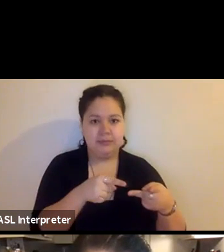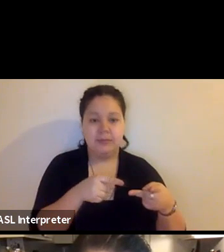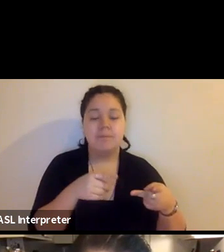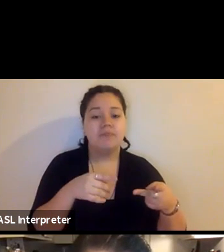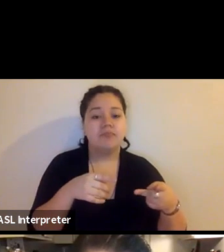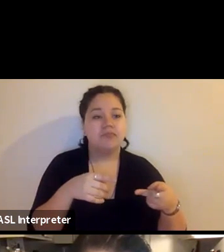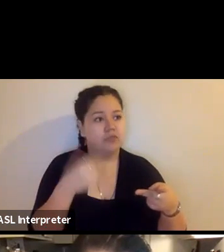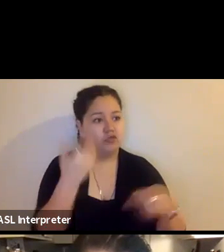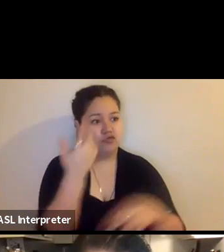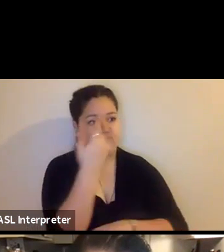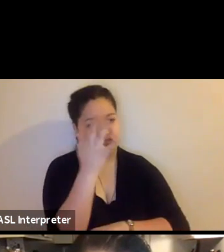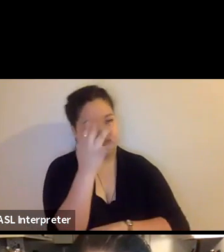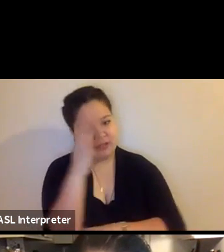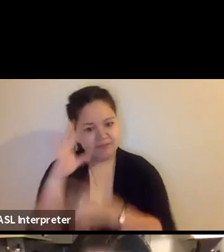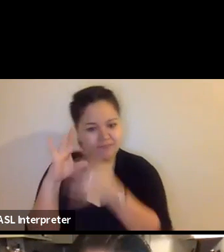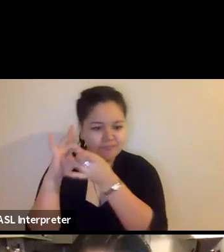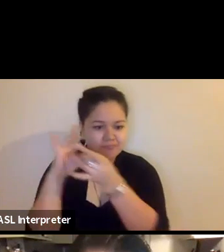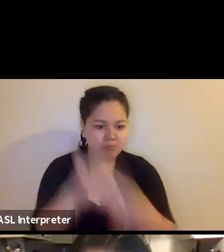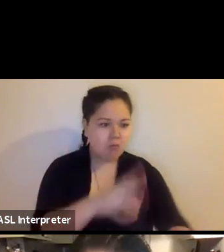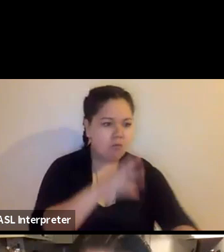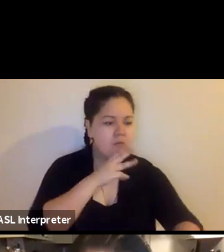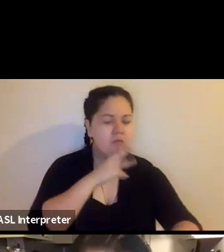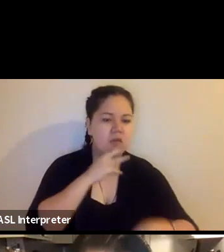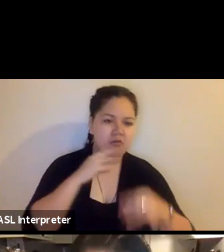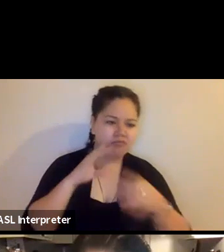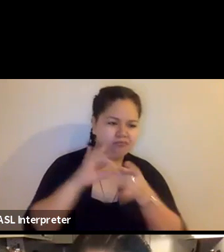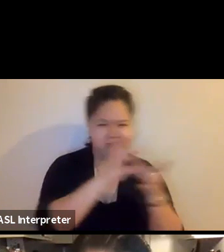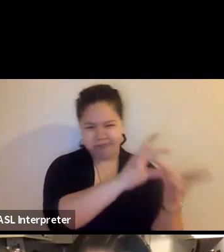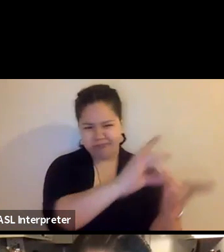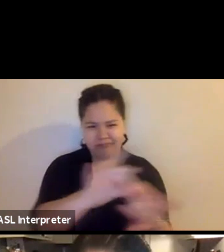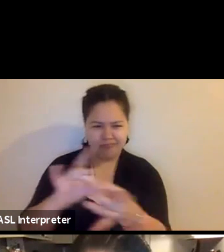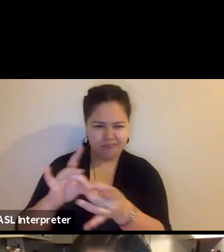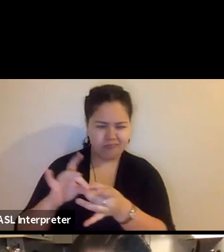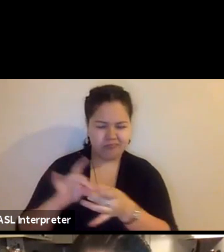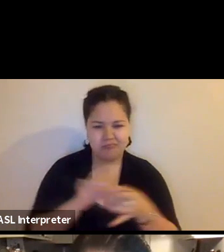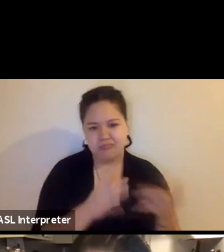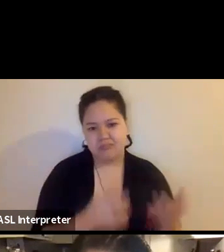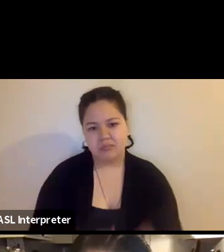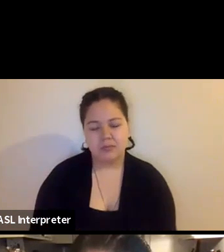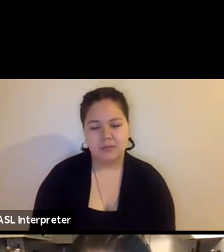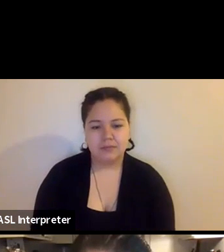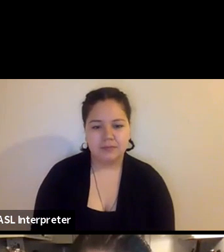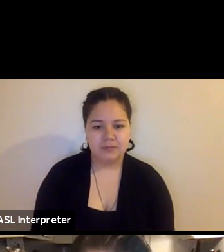out of the water, where the fishing weirs have been.